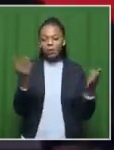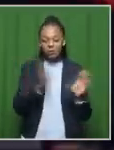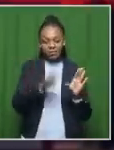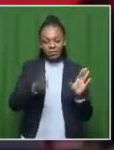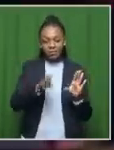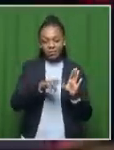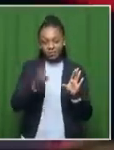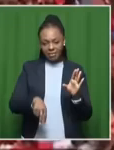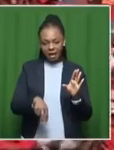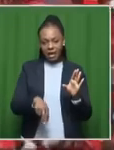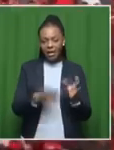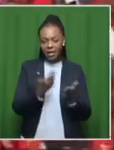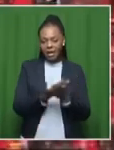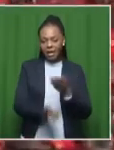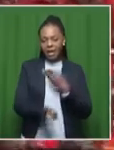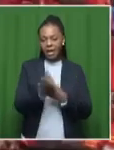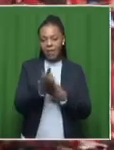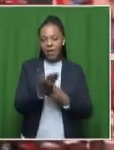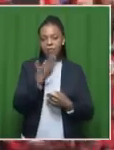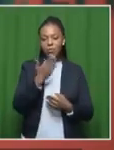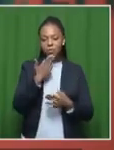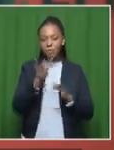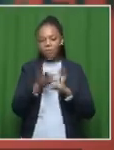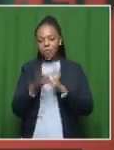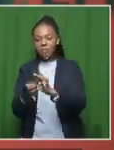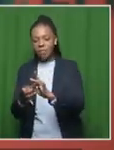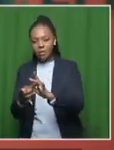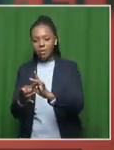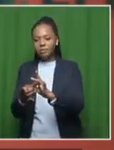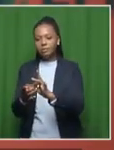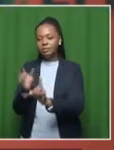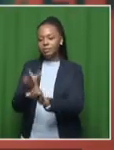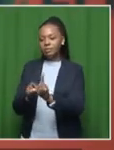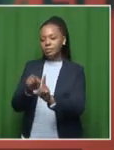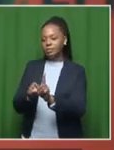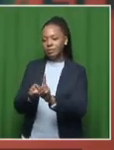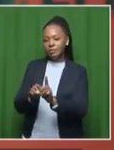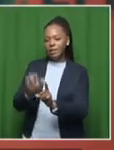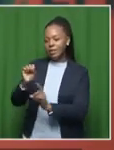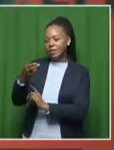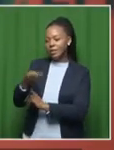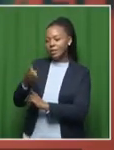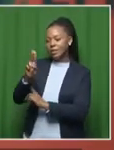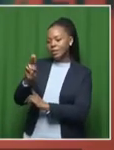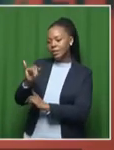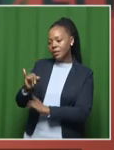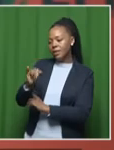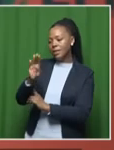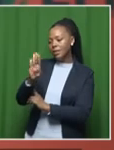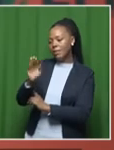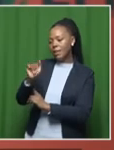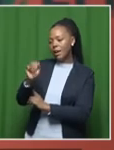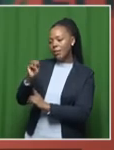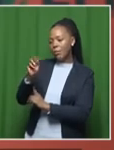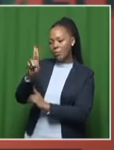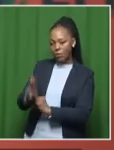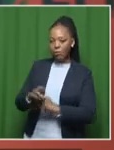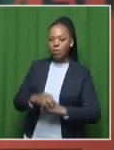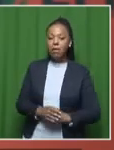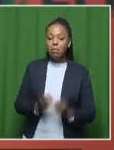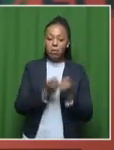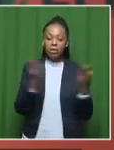be forthcoming from those loyal to Shivambu. There will be many others who are going to leave the EFF